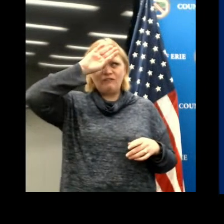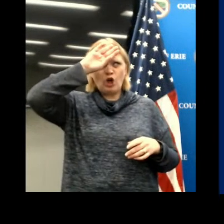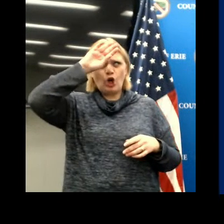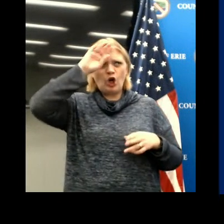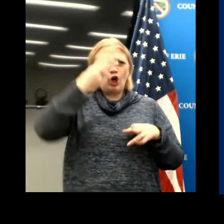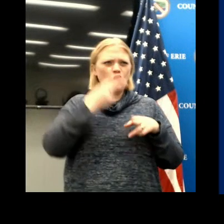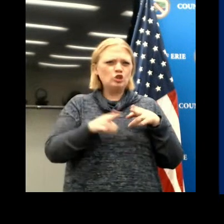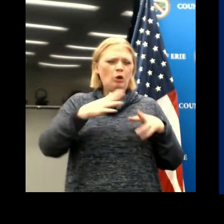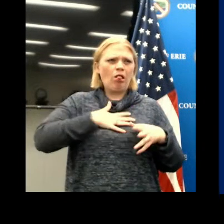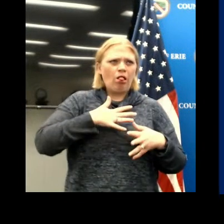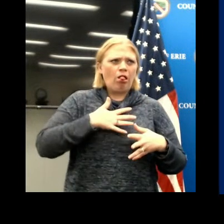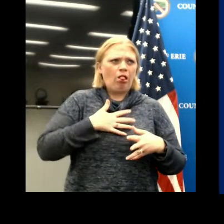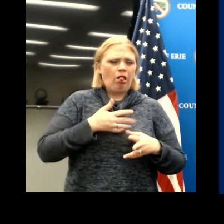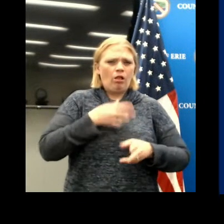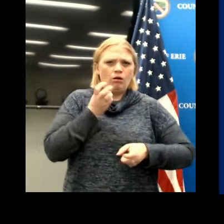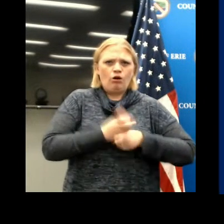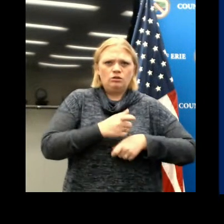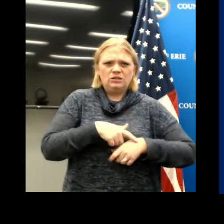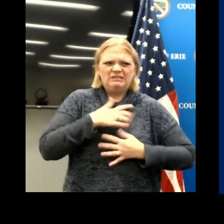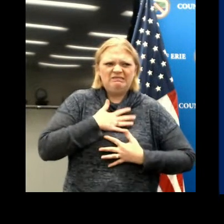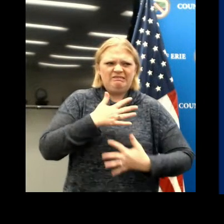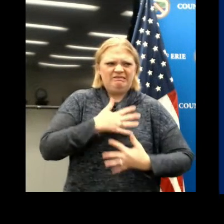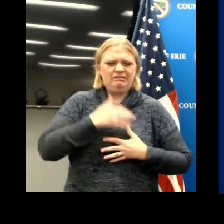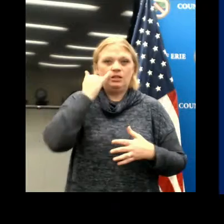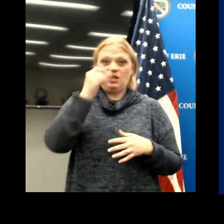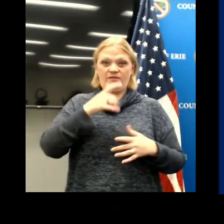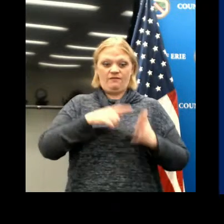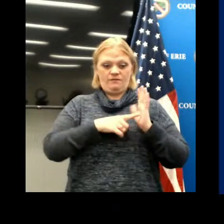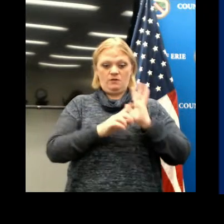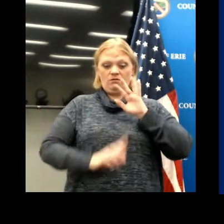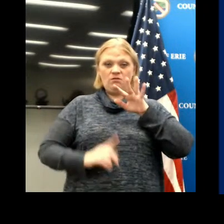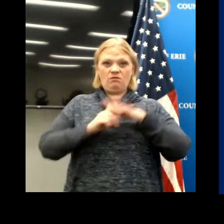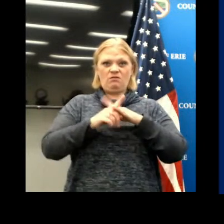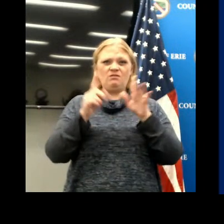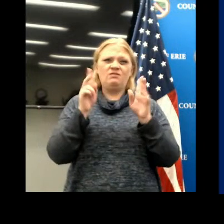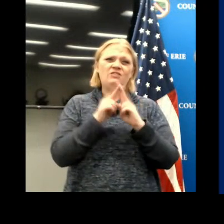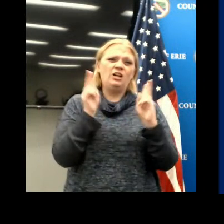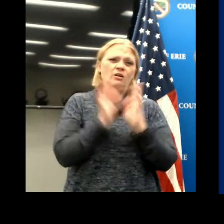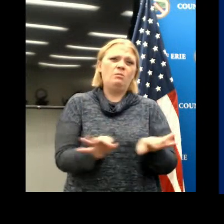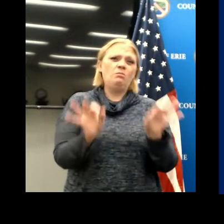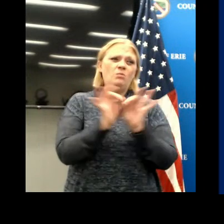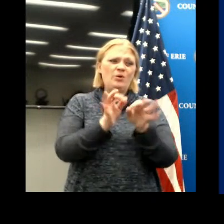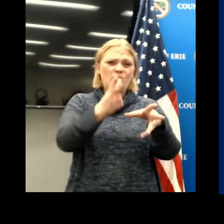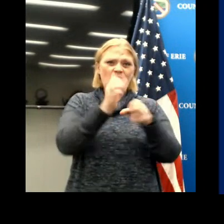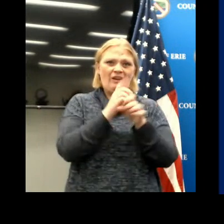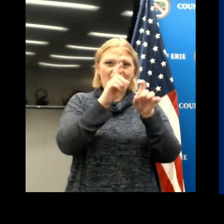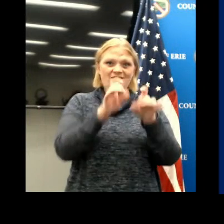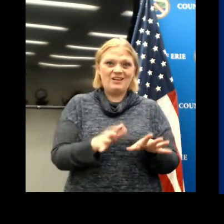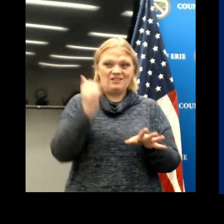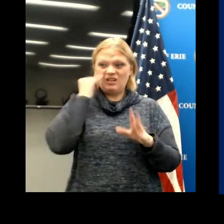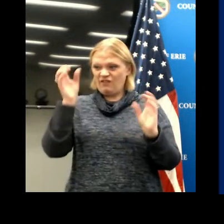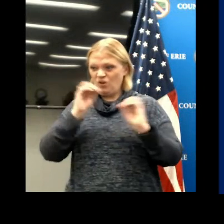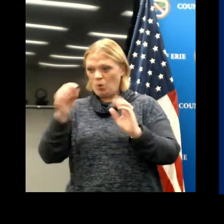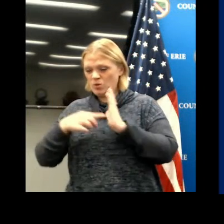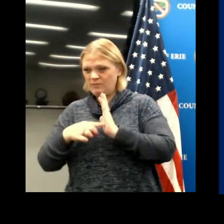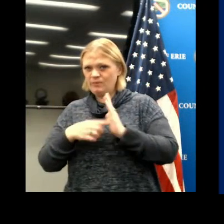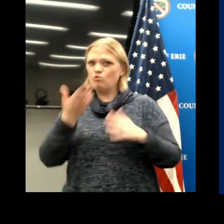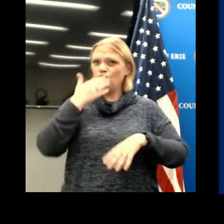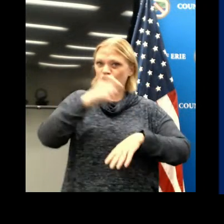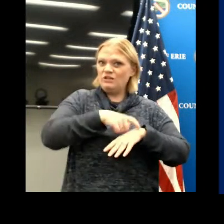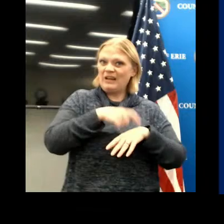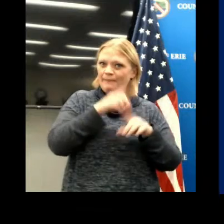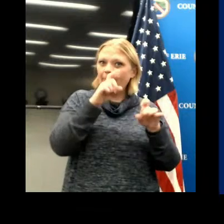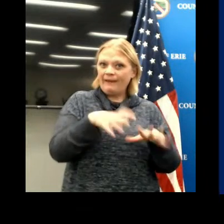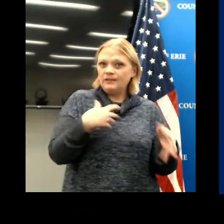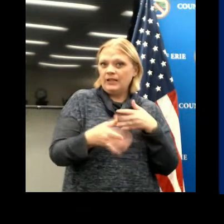of breath. If you do get symptoms, it's very important that you get a test. Even if you don't get symptoms, a good time to get a test, just to make